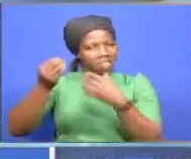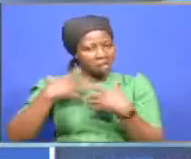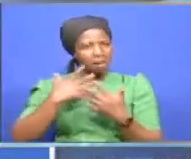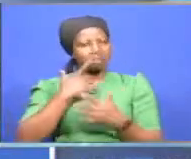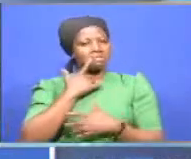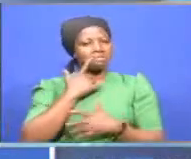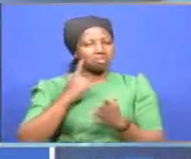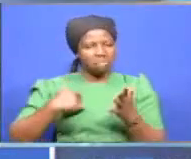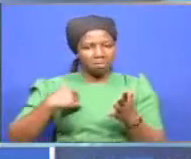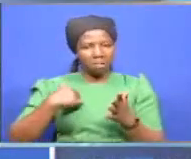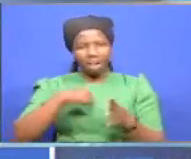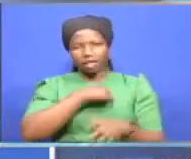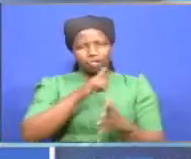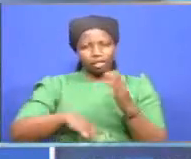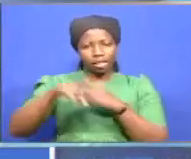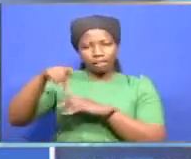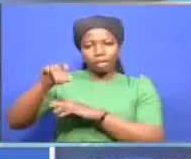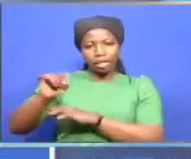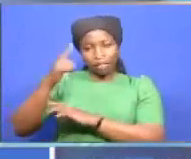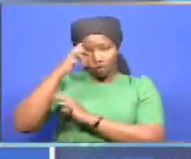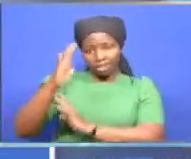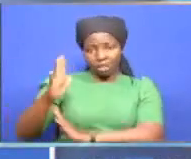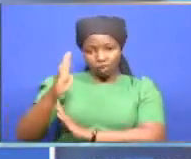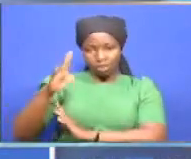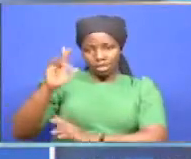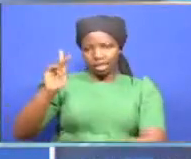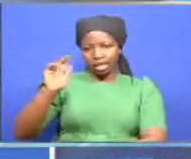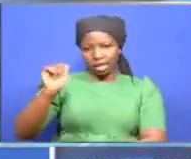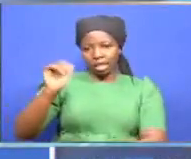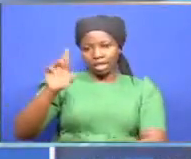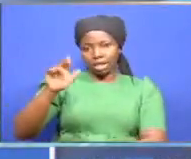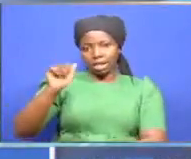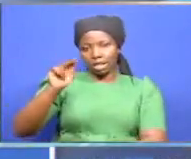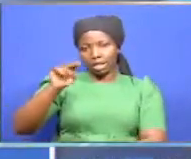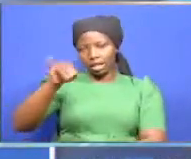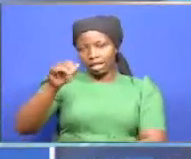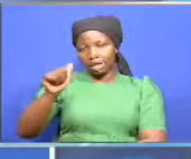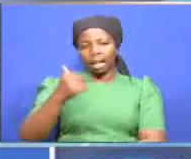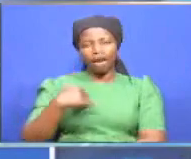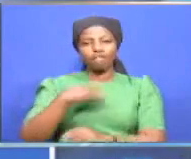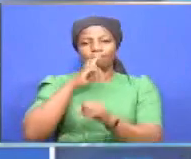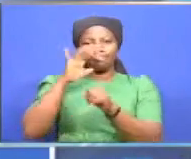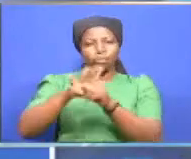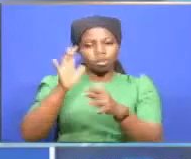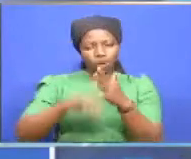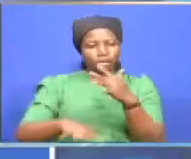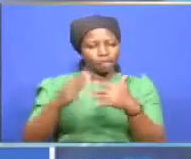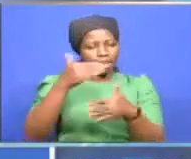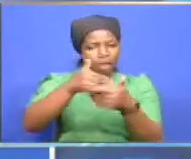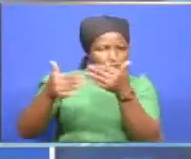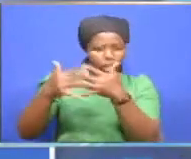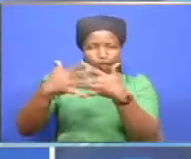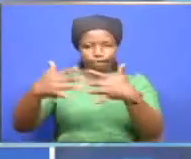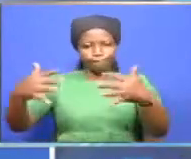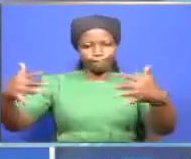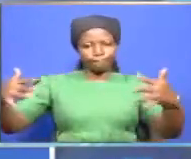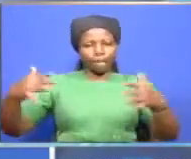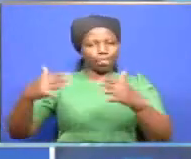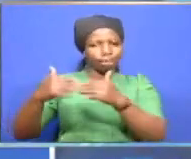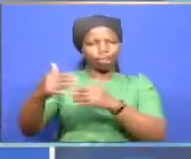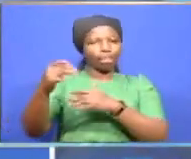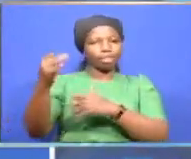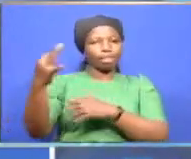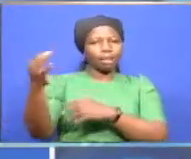The PS for Interior, Dr. Karanja Kibicho, has promised that a perimeter wall will be built there within 3 months, and